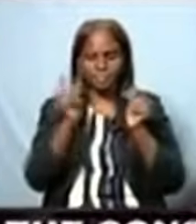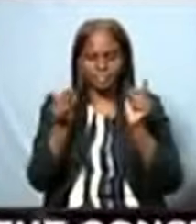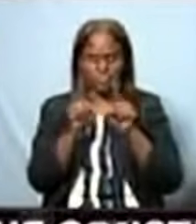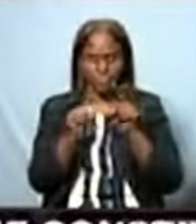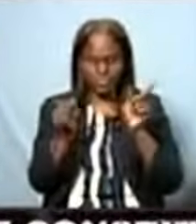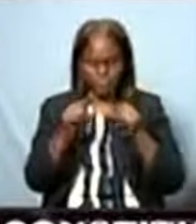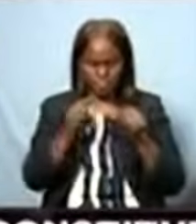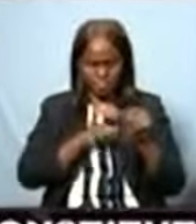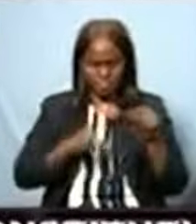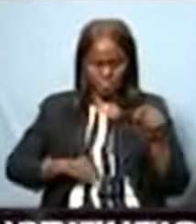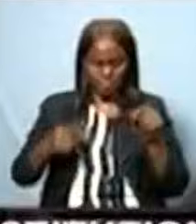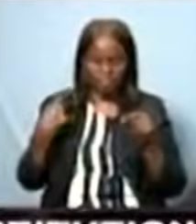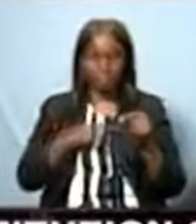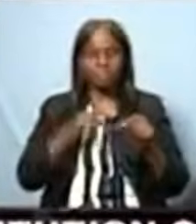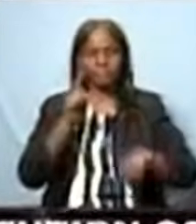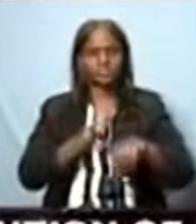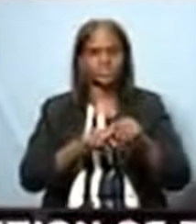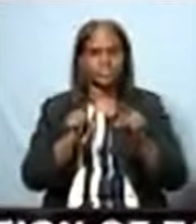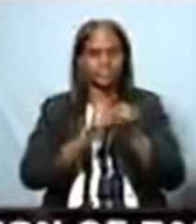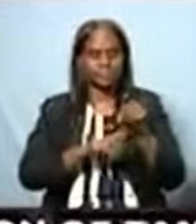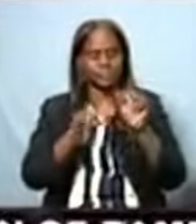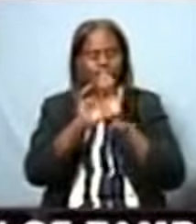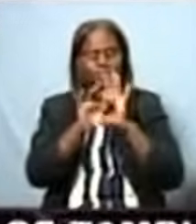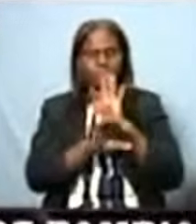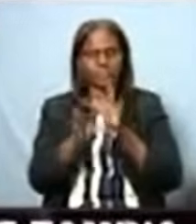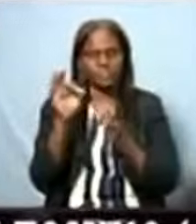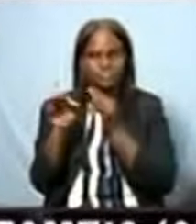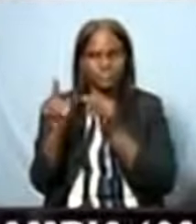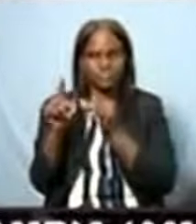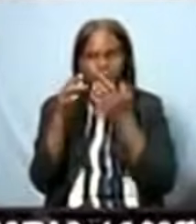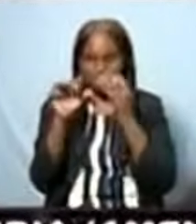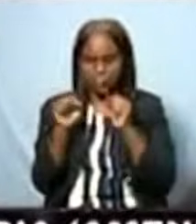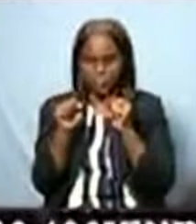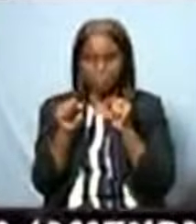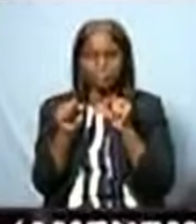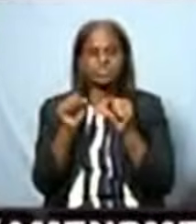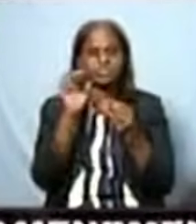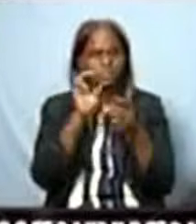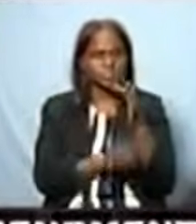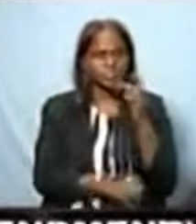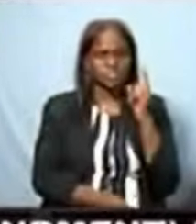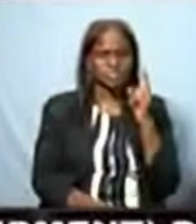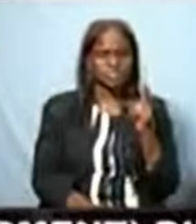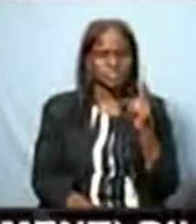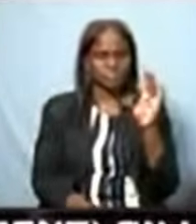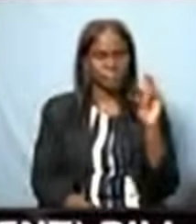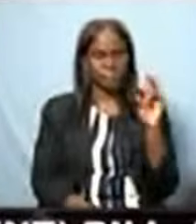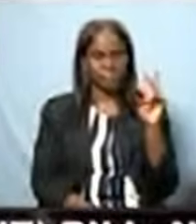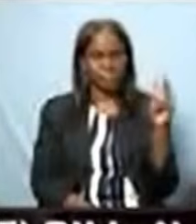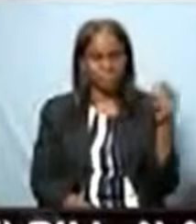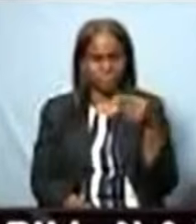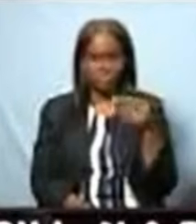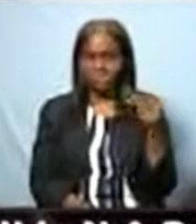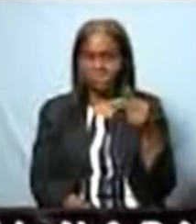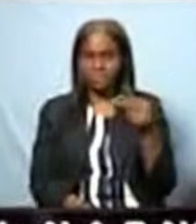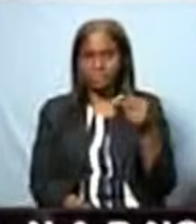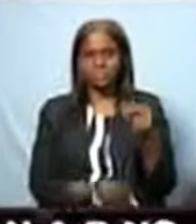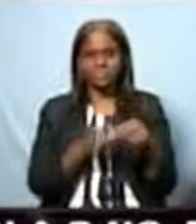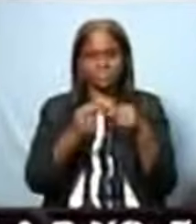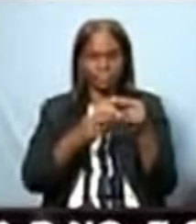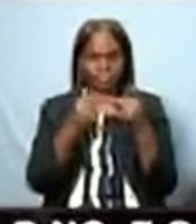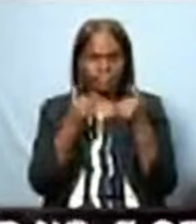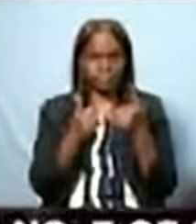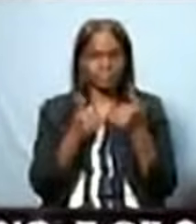of parliament is expelled. It is the Constitutional Court that confirms. And removing 72H will mean